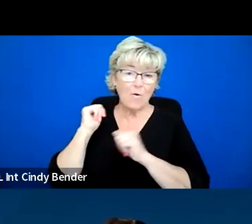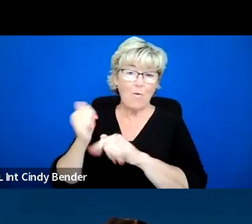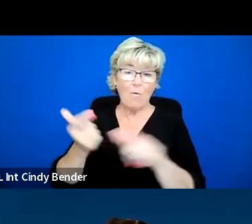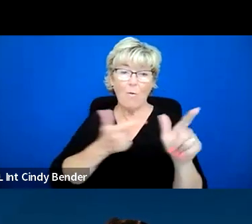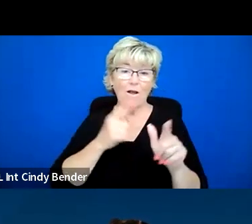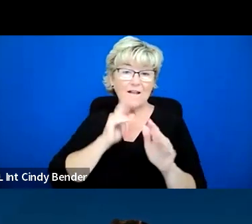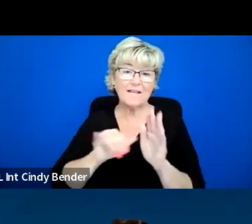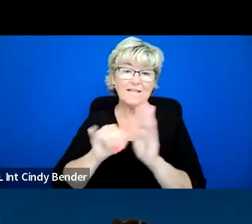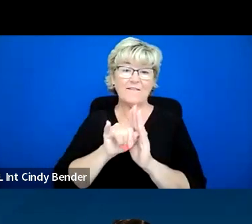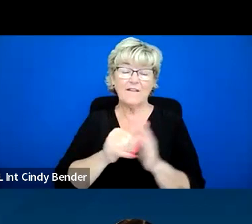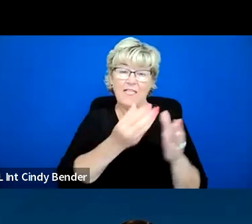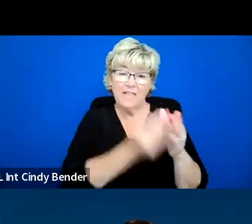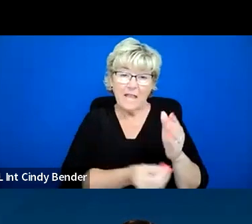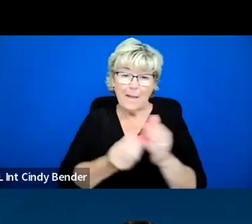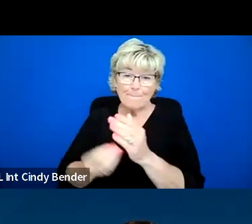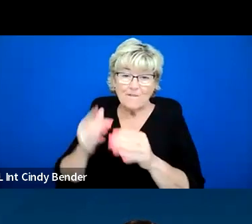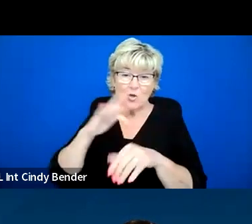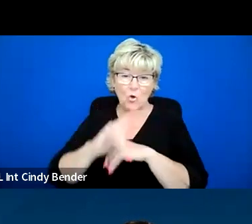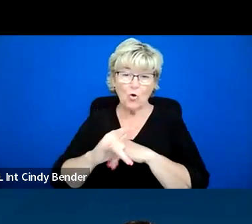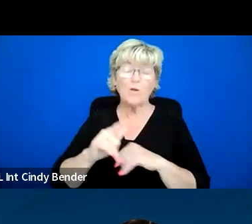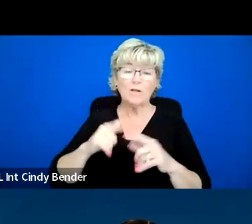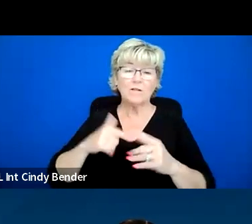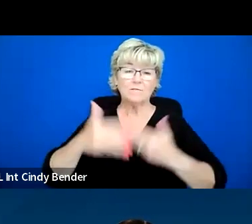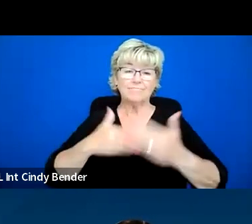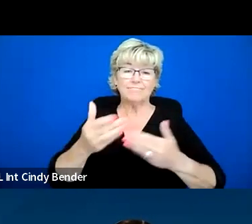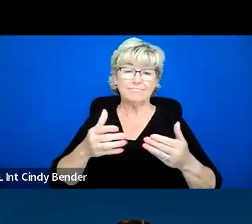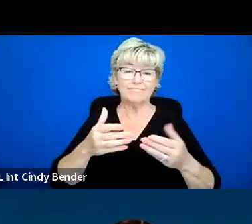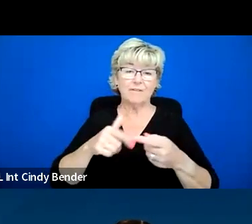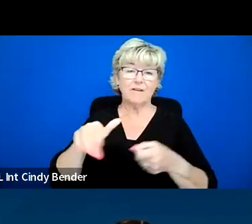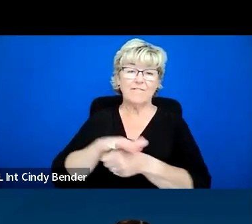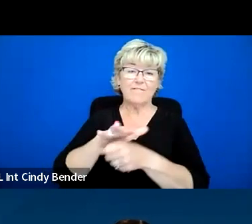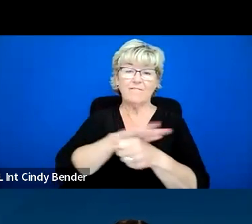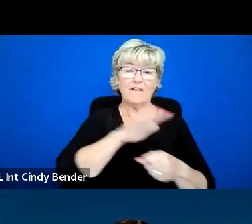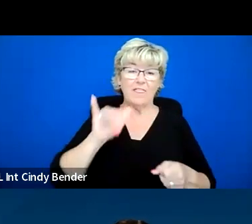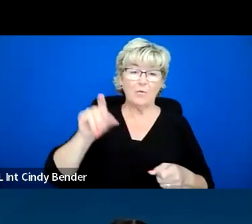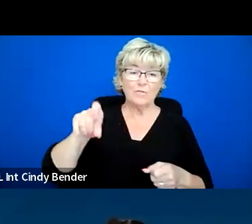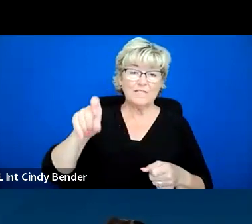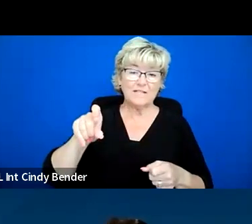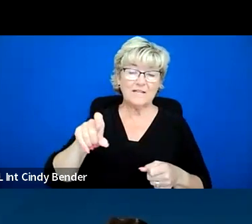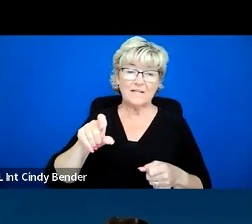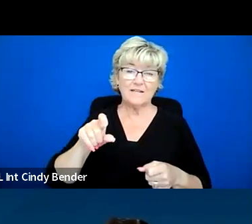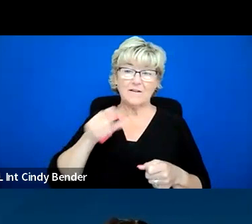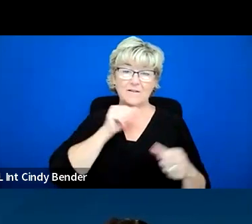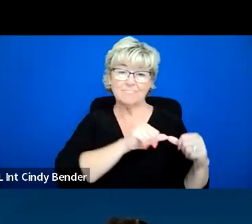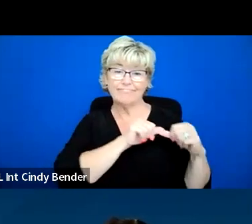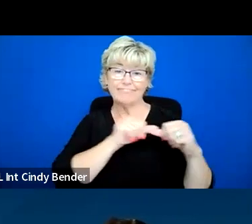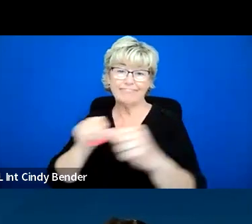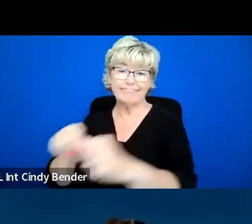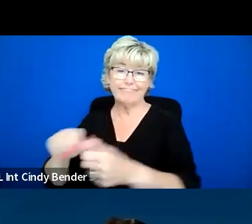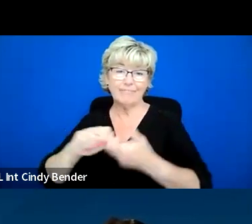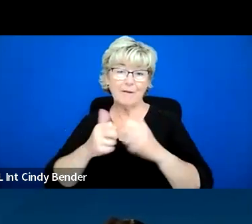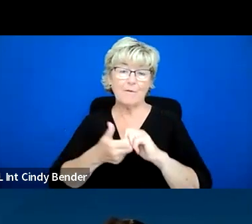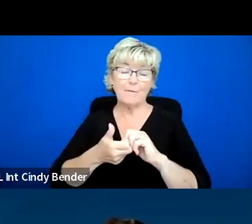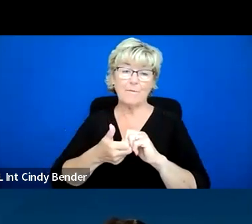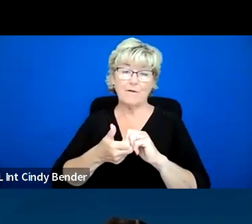kind of identify the gaps early and work to meet the gaps early so that it's not a continued problem that only